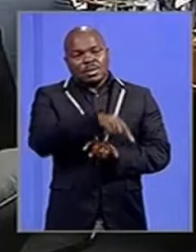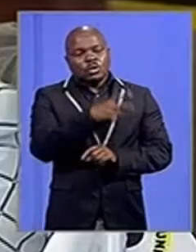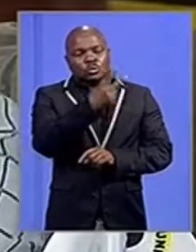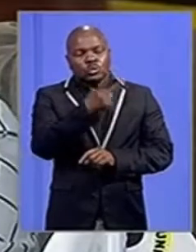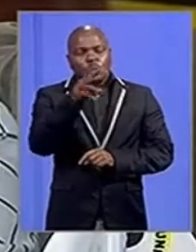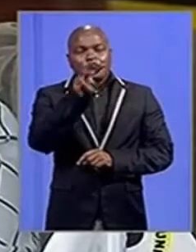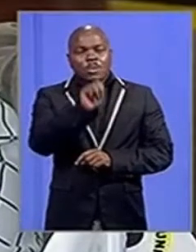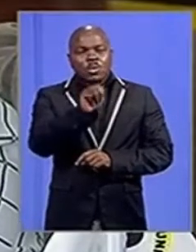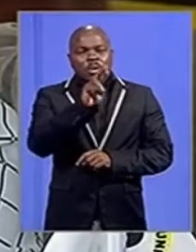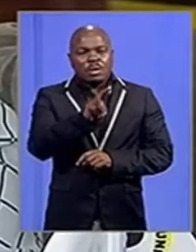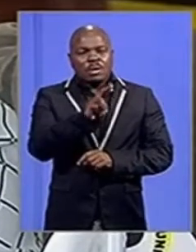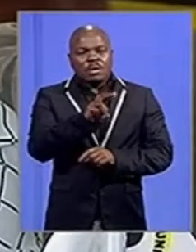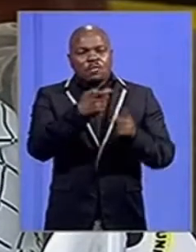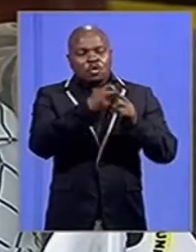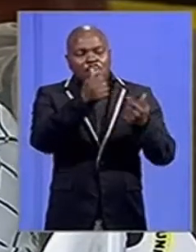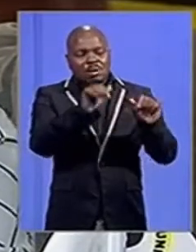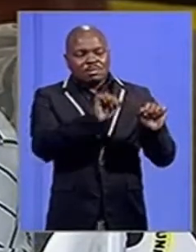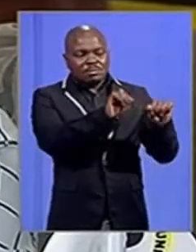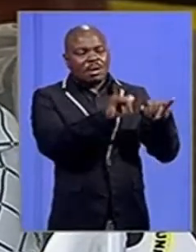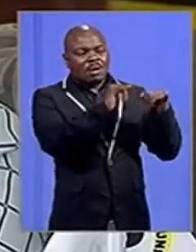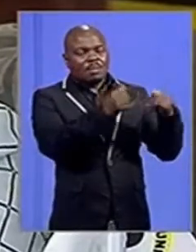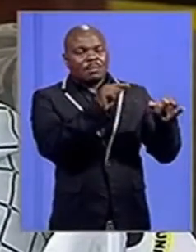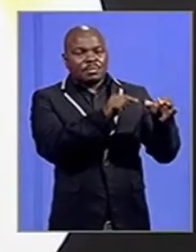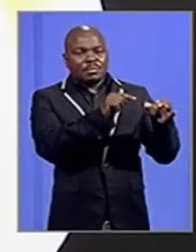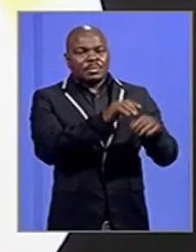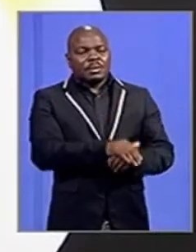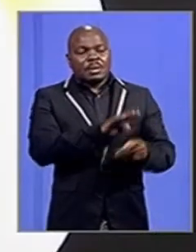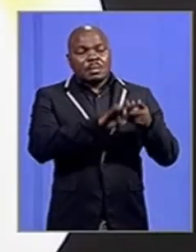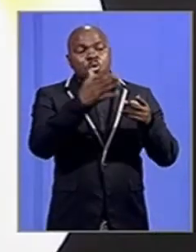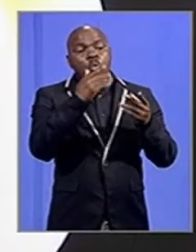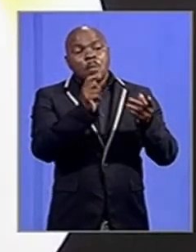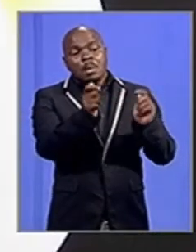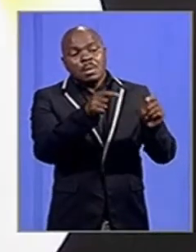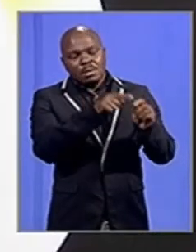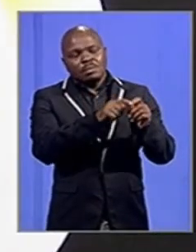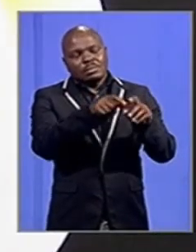mabedi le bobedi kwa diakhaontong tsa dipeeletso tsa batho bao ba duetsweng ke setlamo.